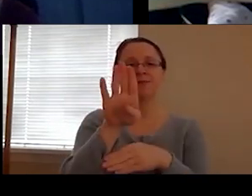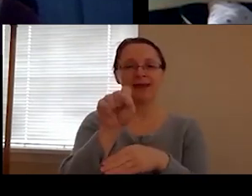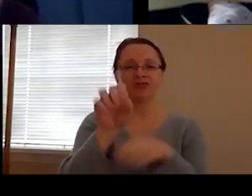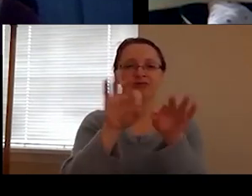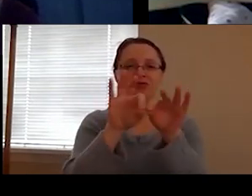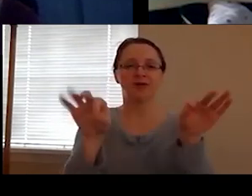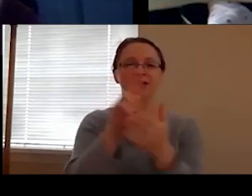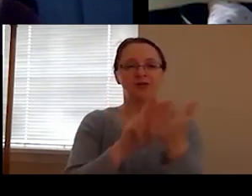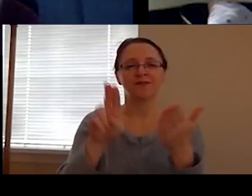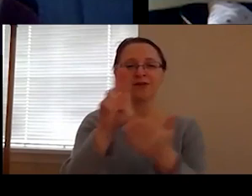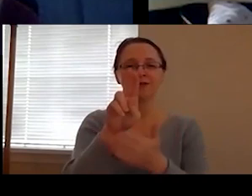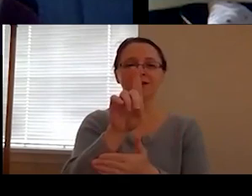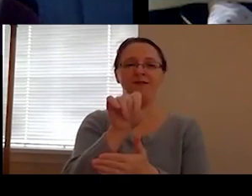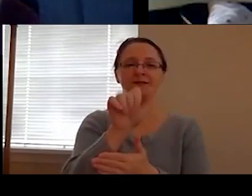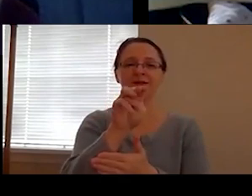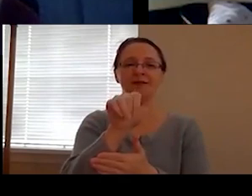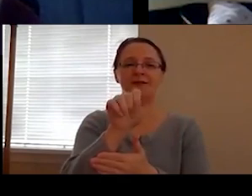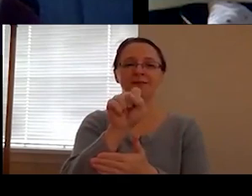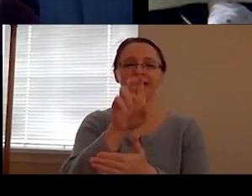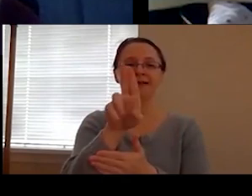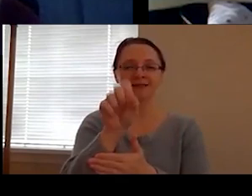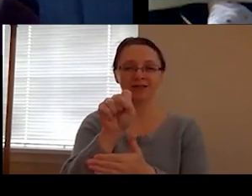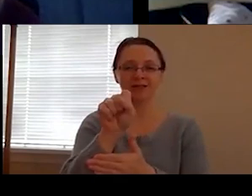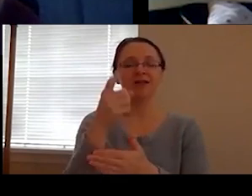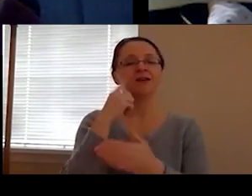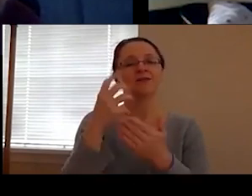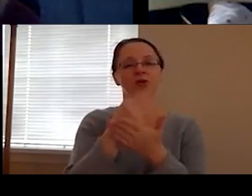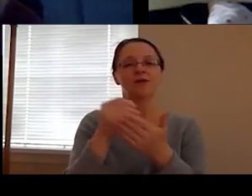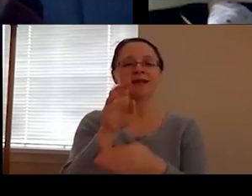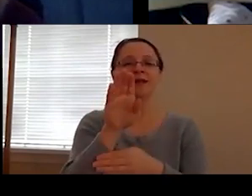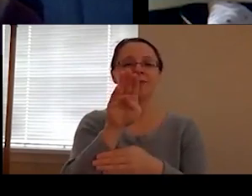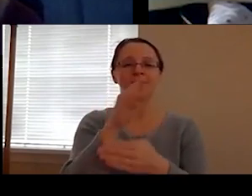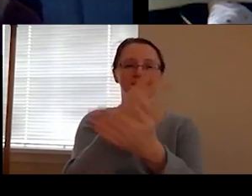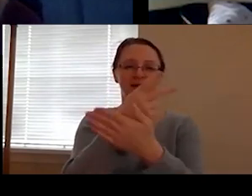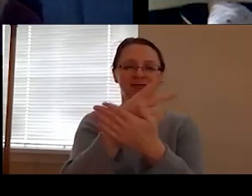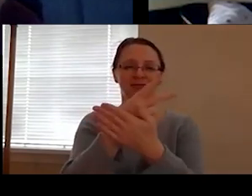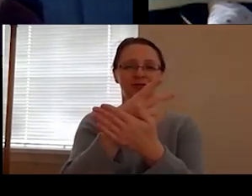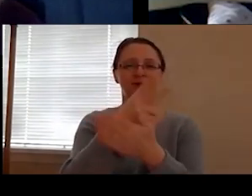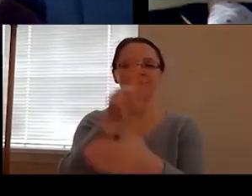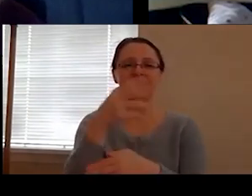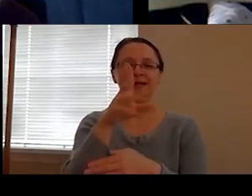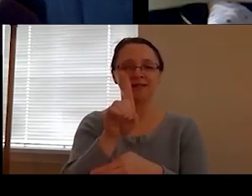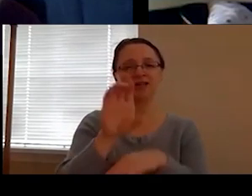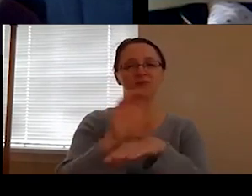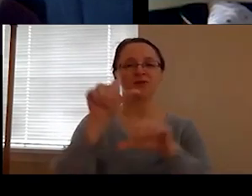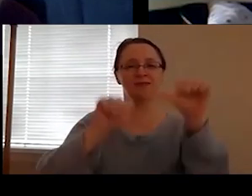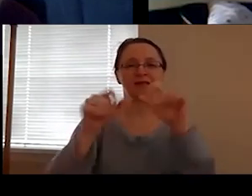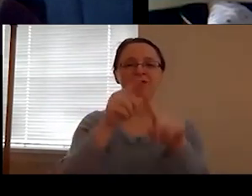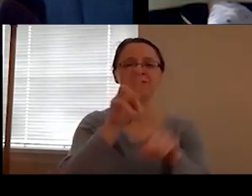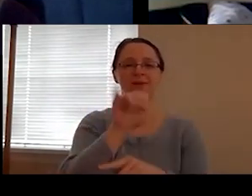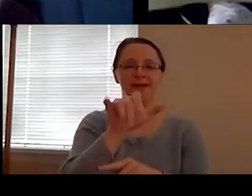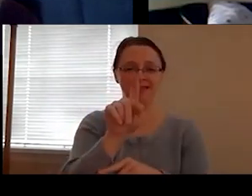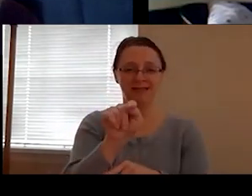the University of Damascus in Syria before earning a master's and doctoral degree in computer science from MIT. She's